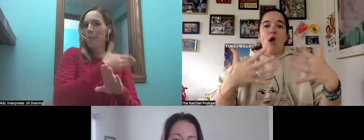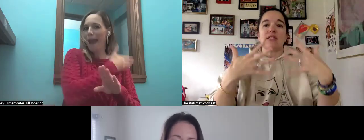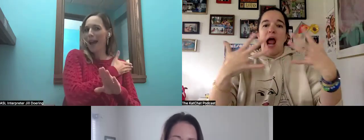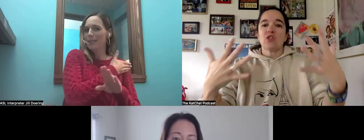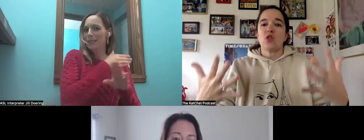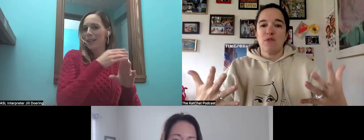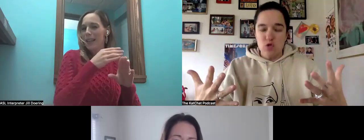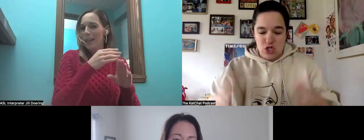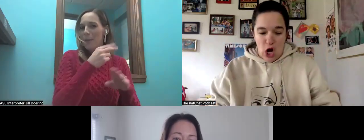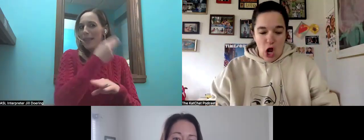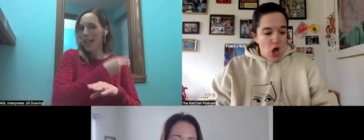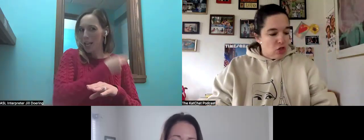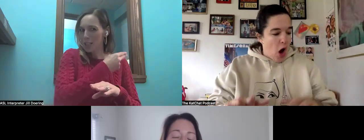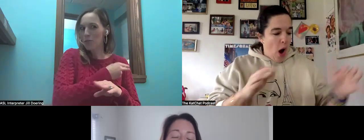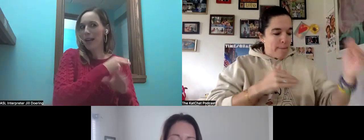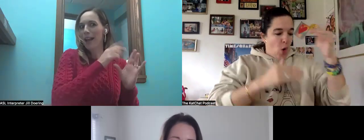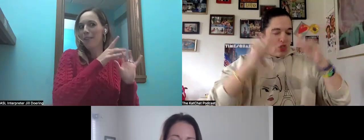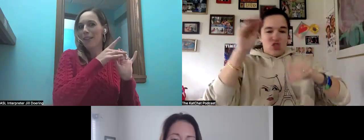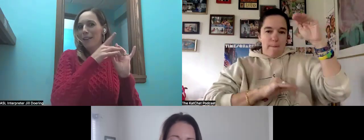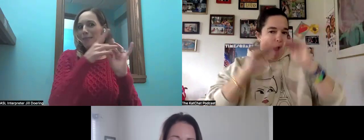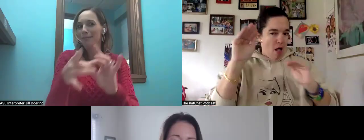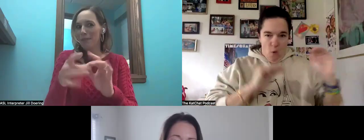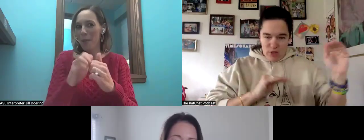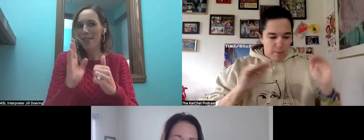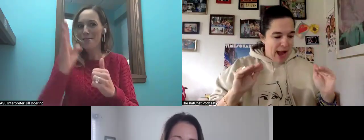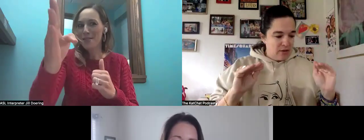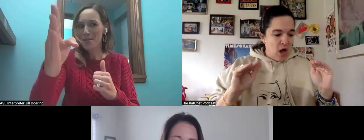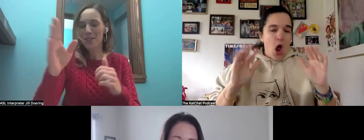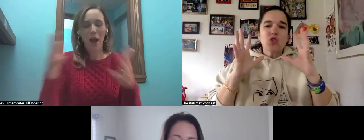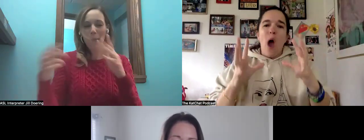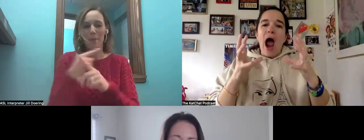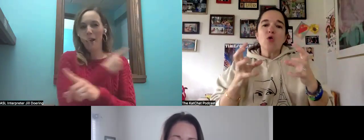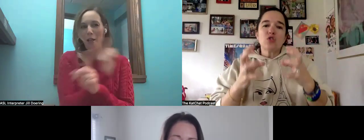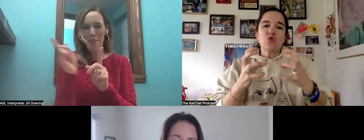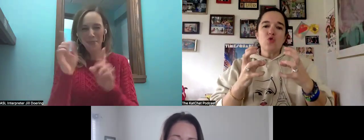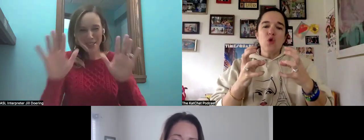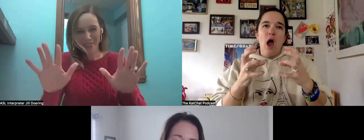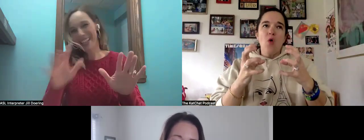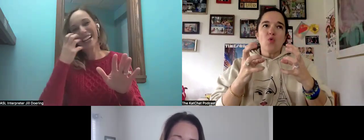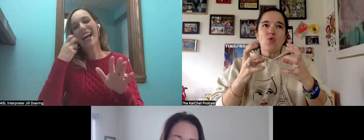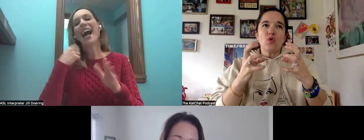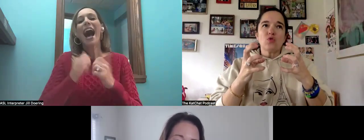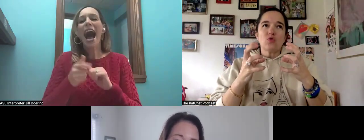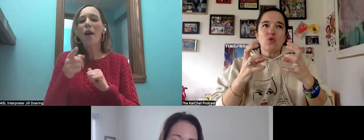it carries on to the future. So I'm Right. going to jump all over the place. So Yeah. how do you